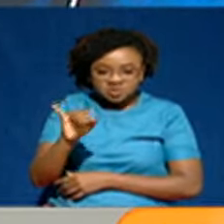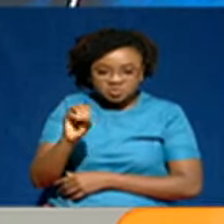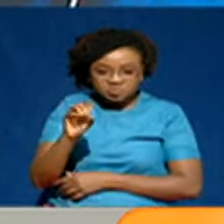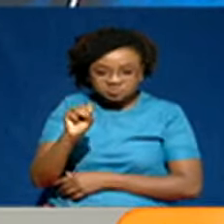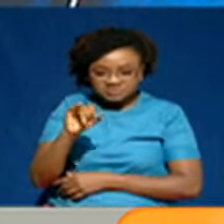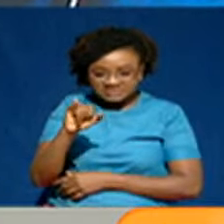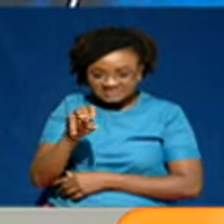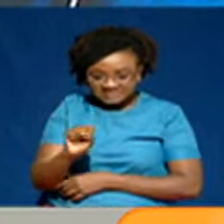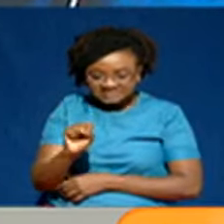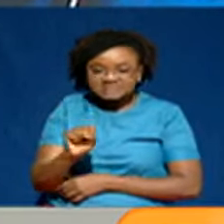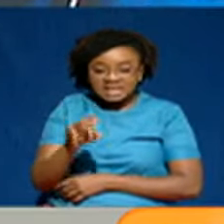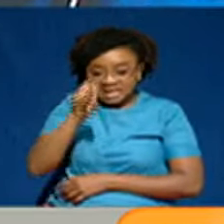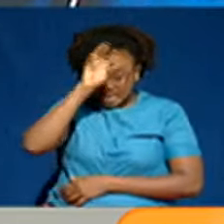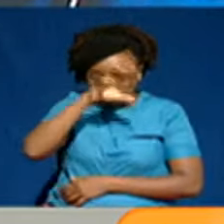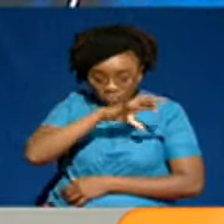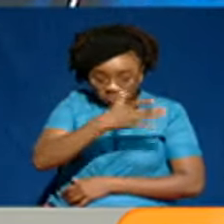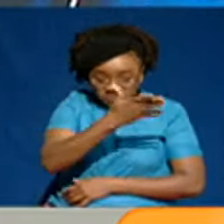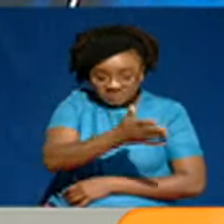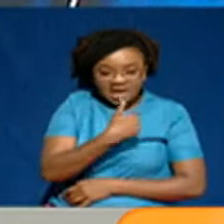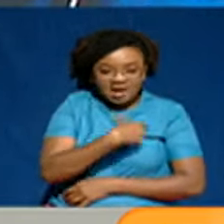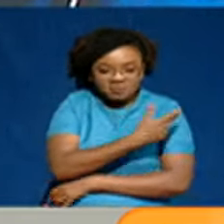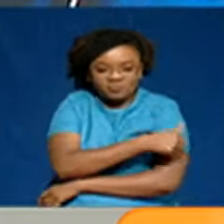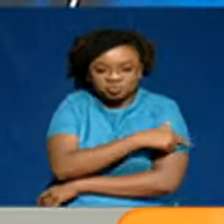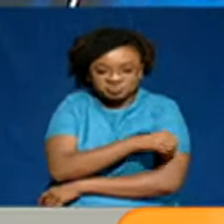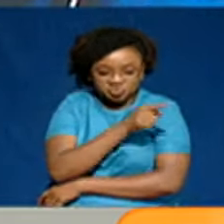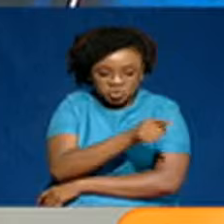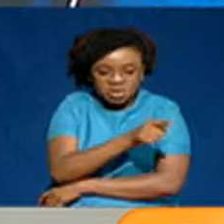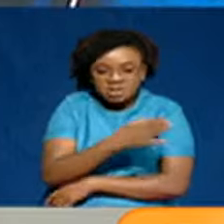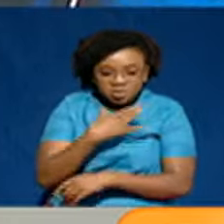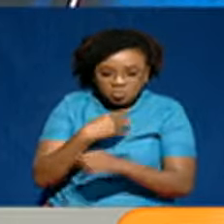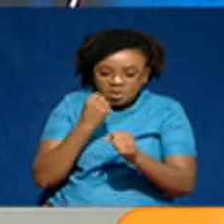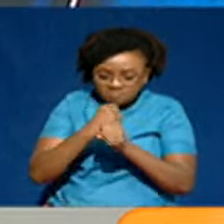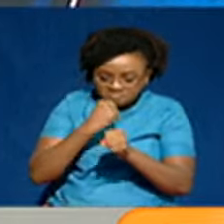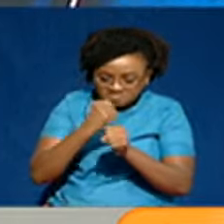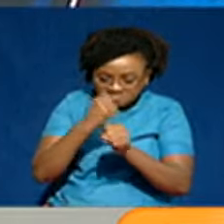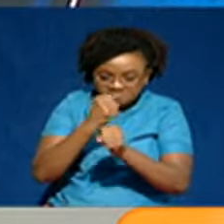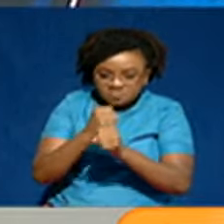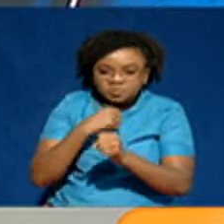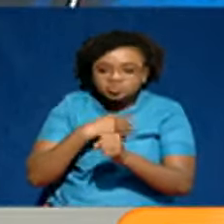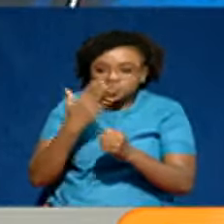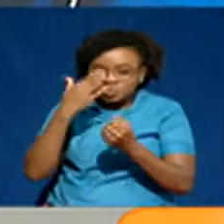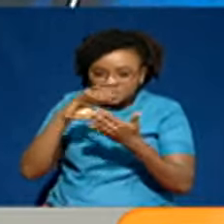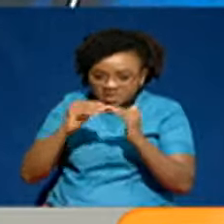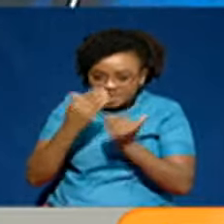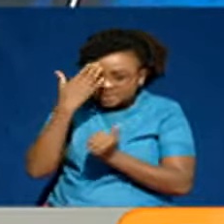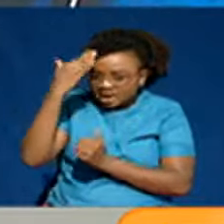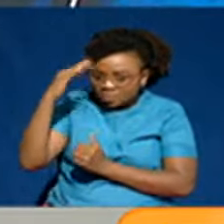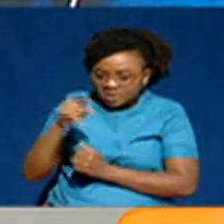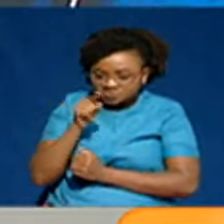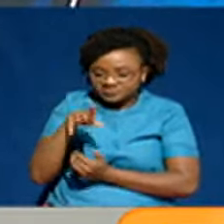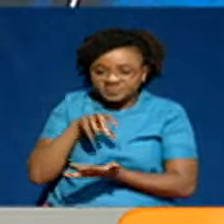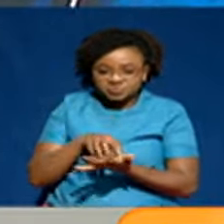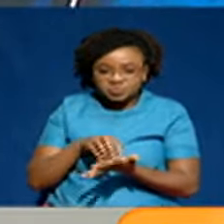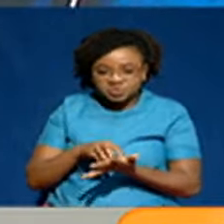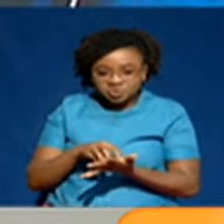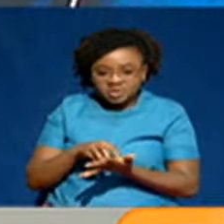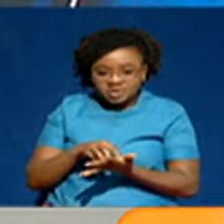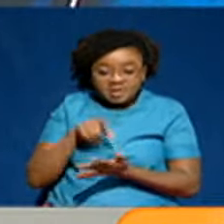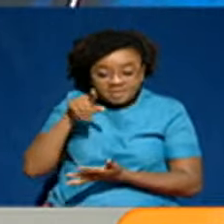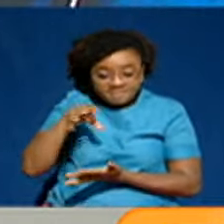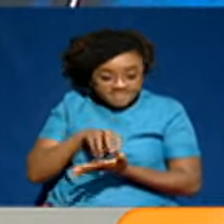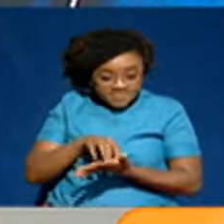Kiambu County, where efforts are underway to shed light on endometriosis, which is an often misunderstood